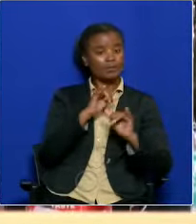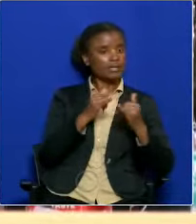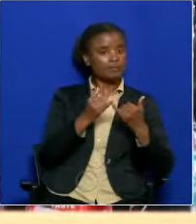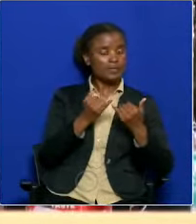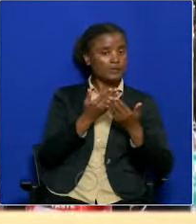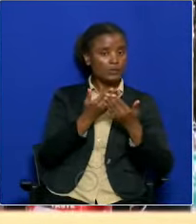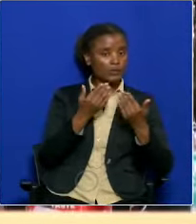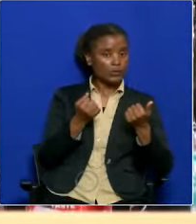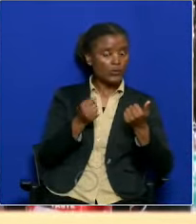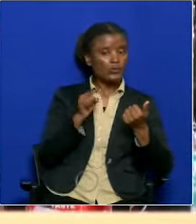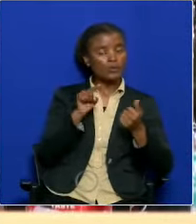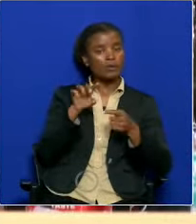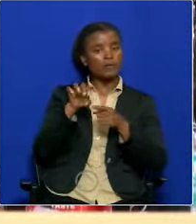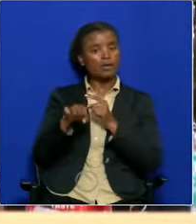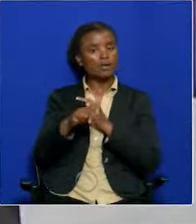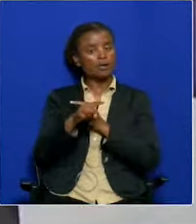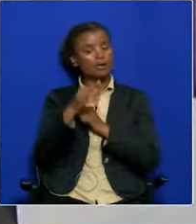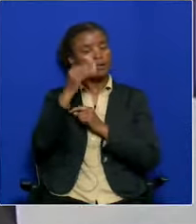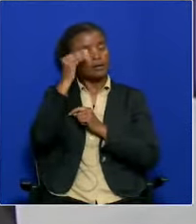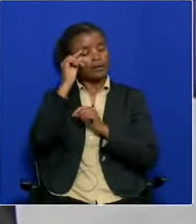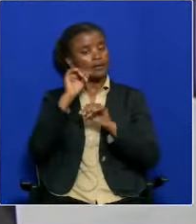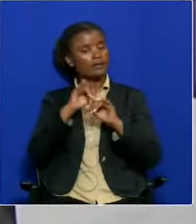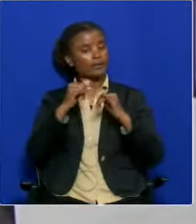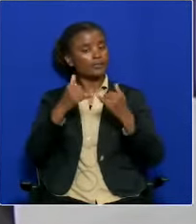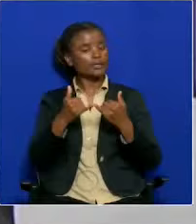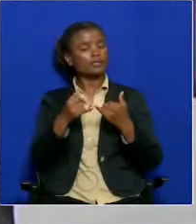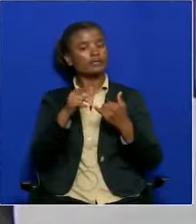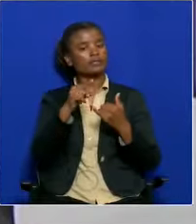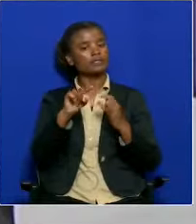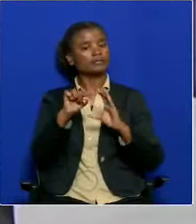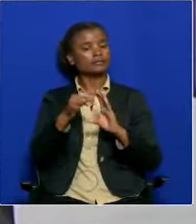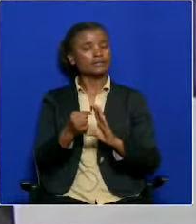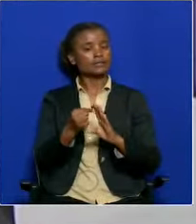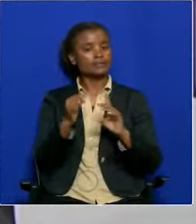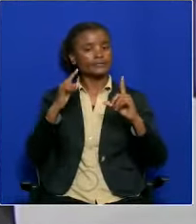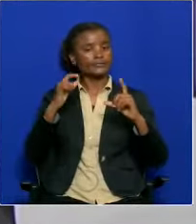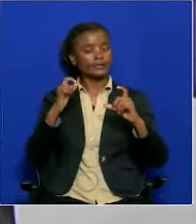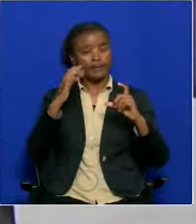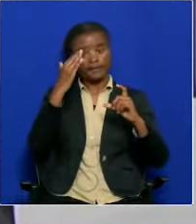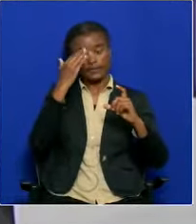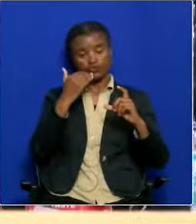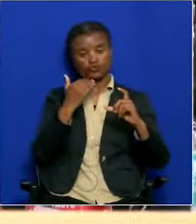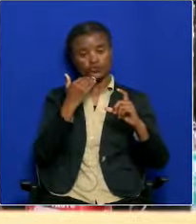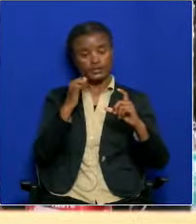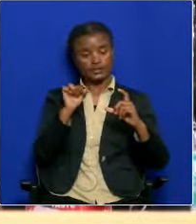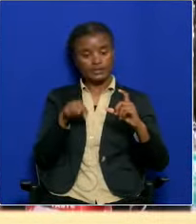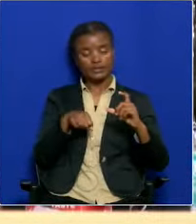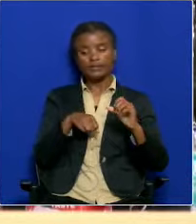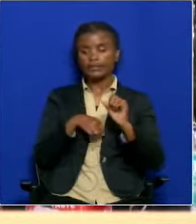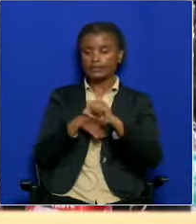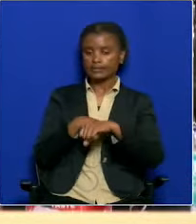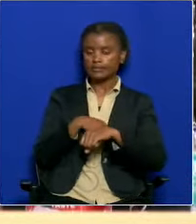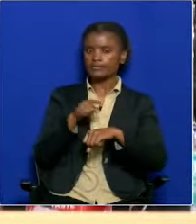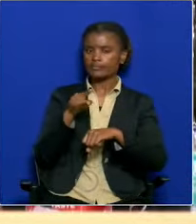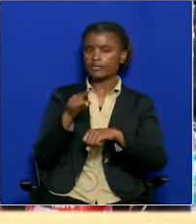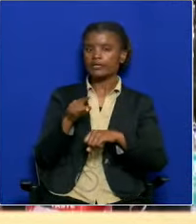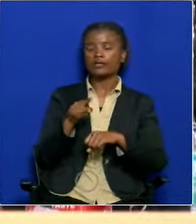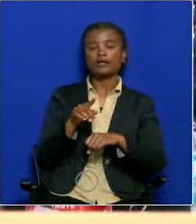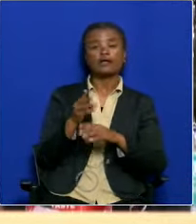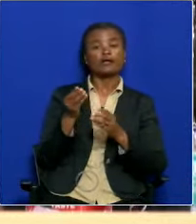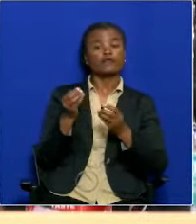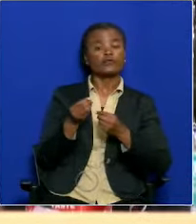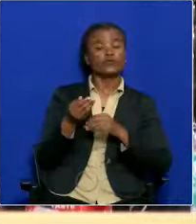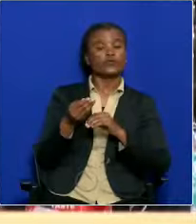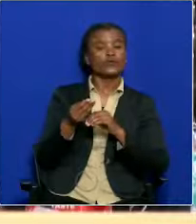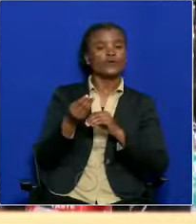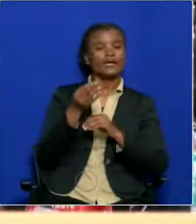sent these screenshots. Yes. Now, just a few minutes earlier, when we were dealing with the very screenshots, you